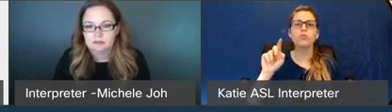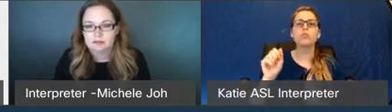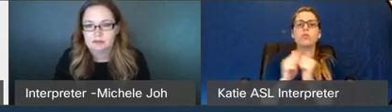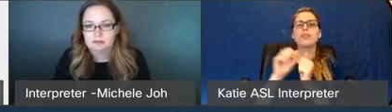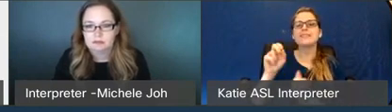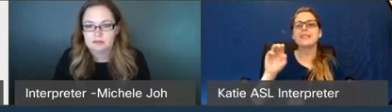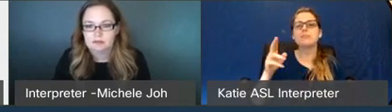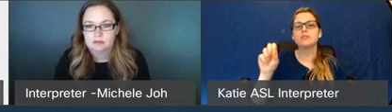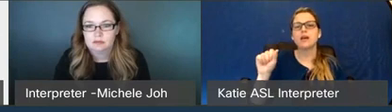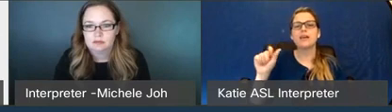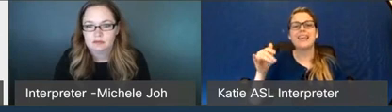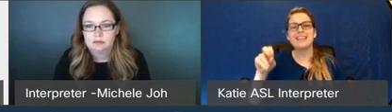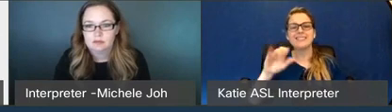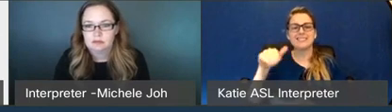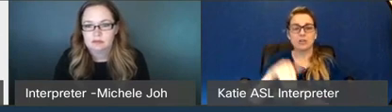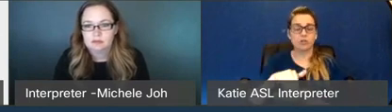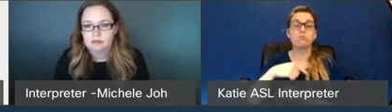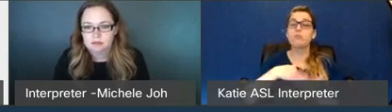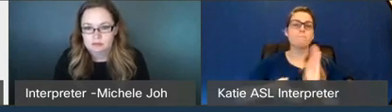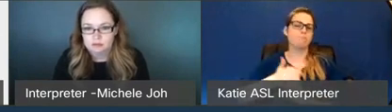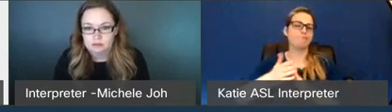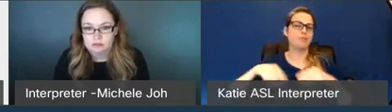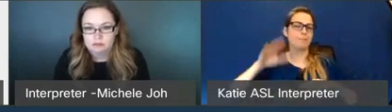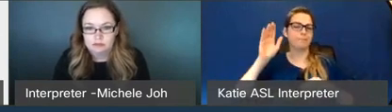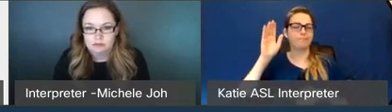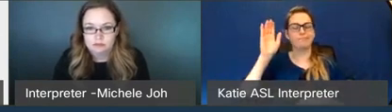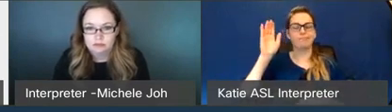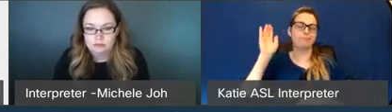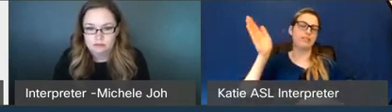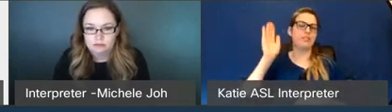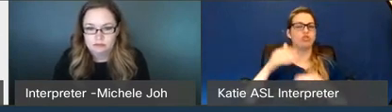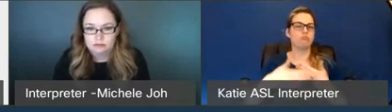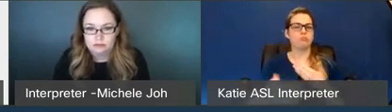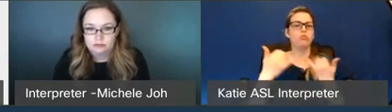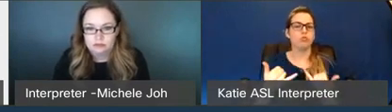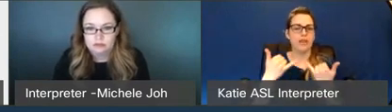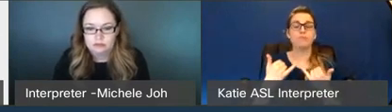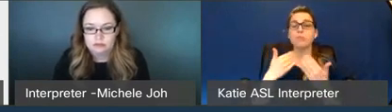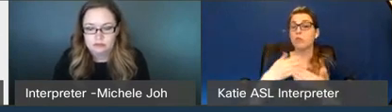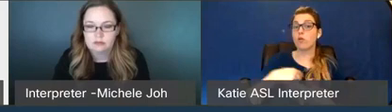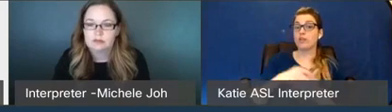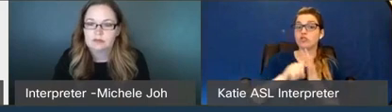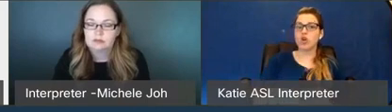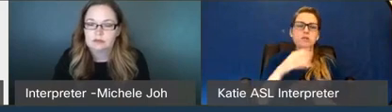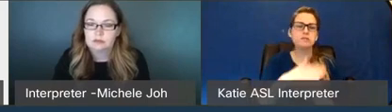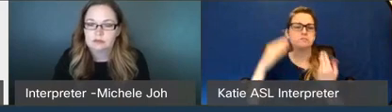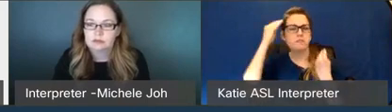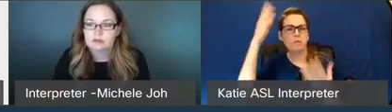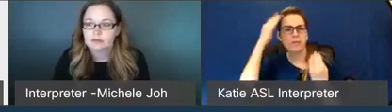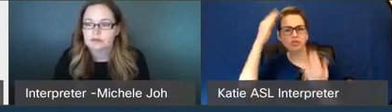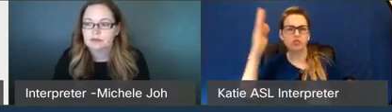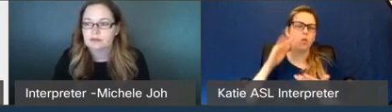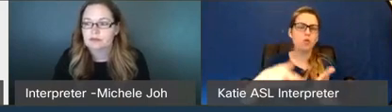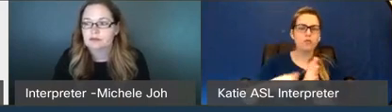moderator today. So before we begin the presentations, as I mentioned, I have a few housekeeping items to review with